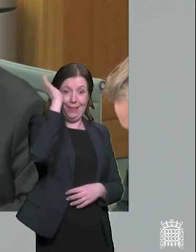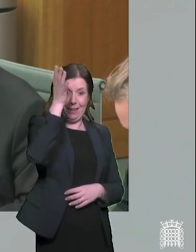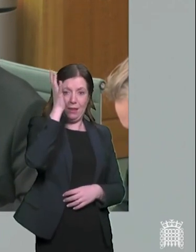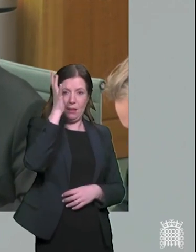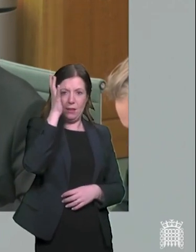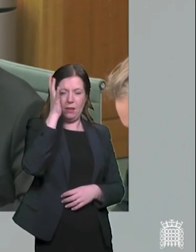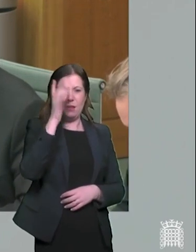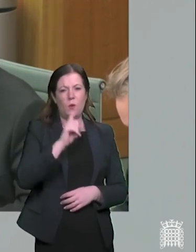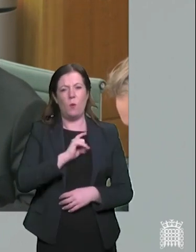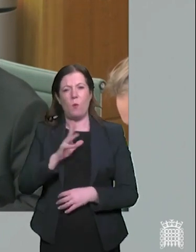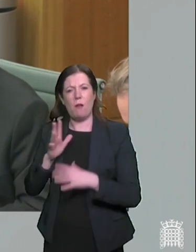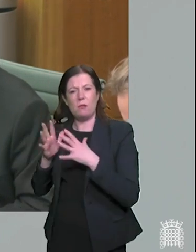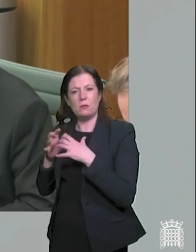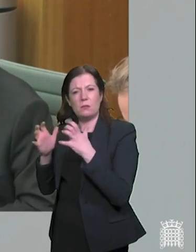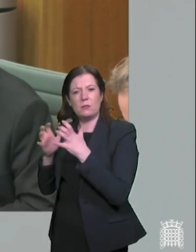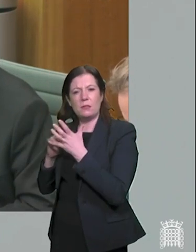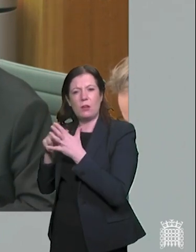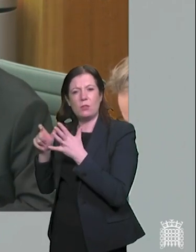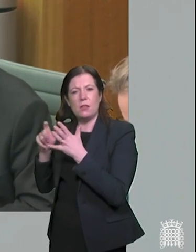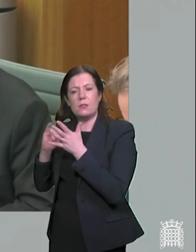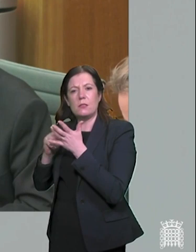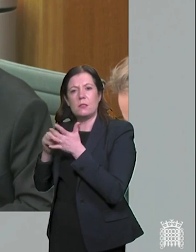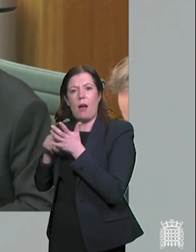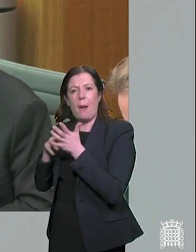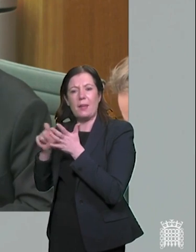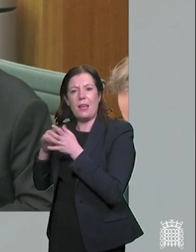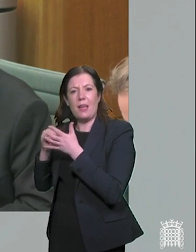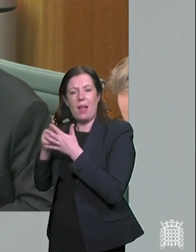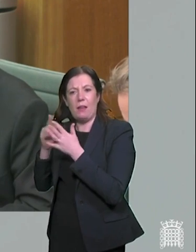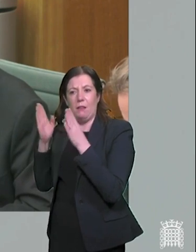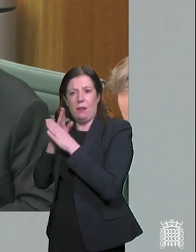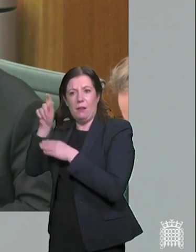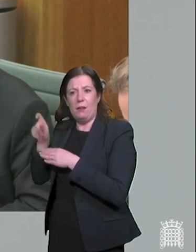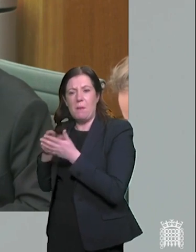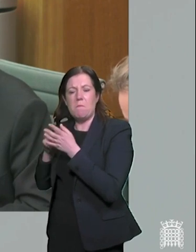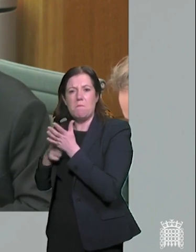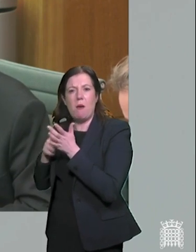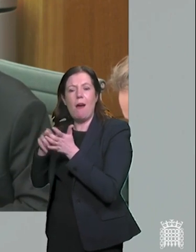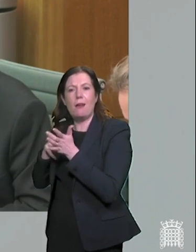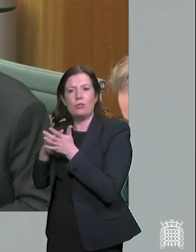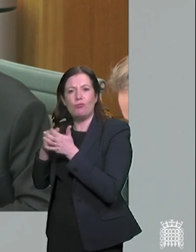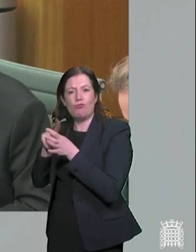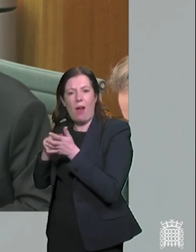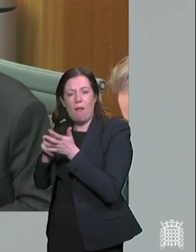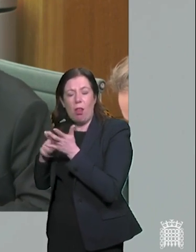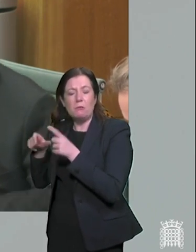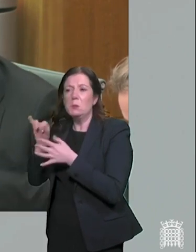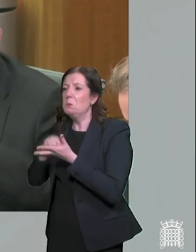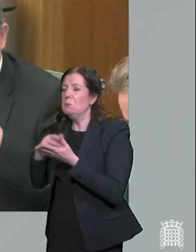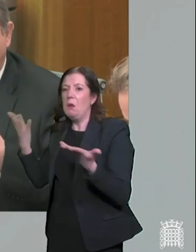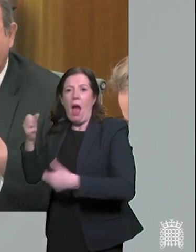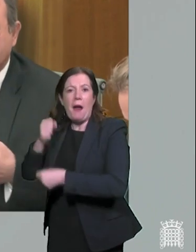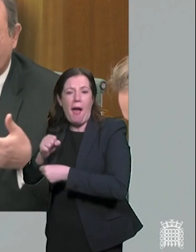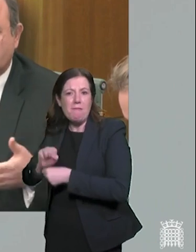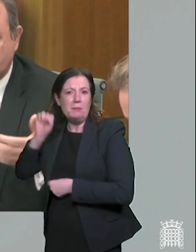with the Cabinet Secretary Simon Case, or your Principal Private Secretary Martin Reynolds, or a government lawyer,